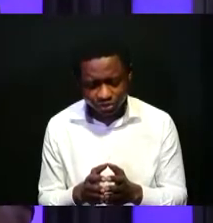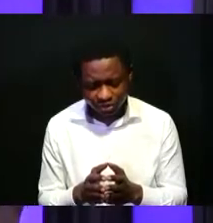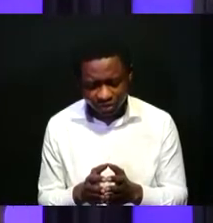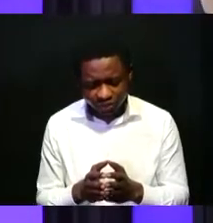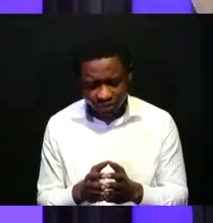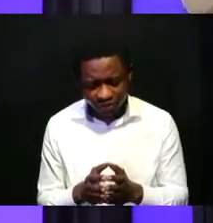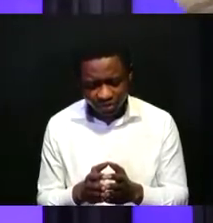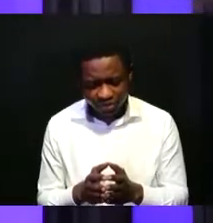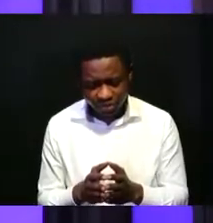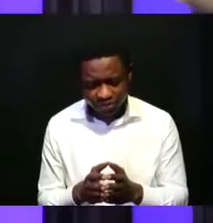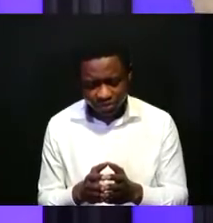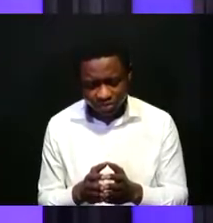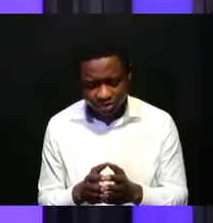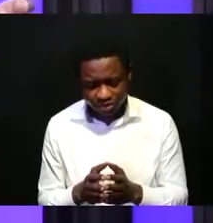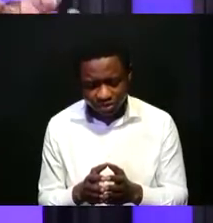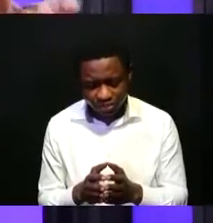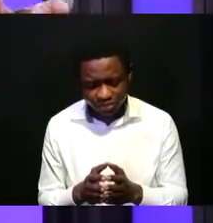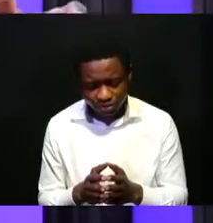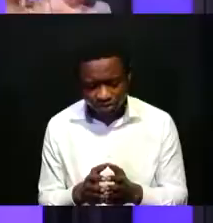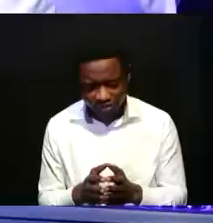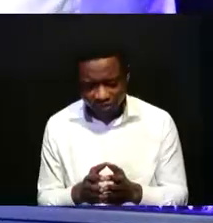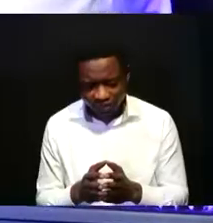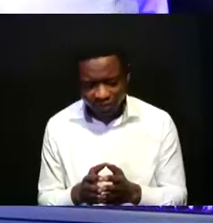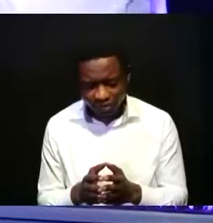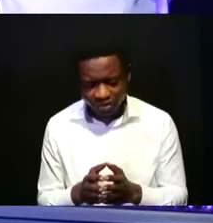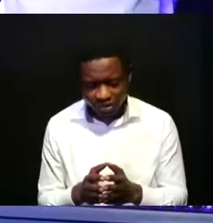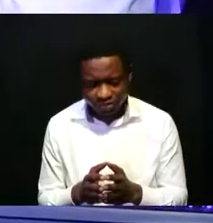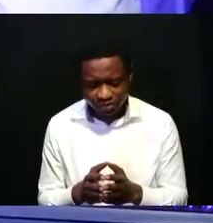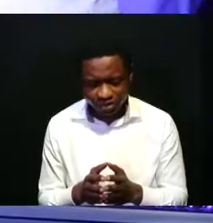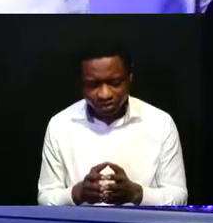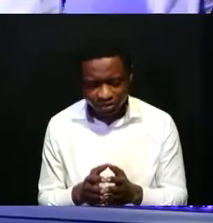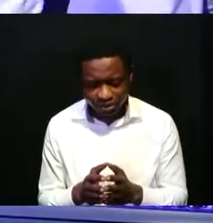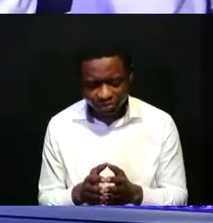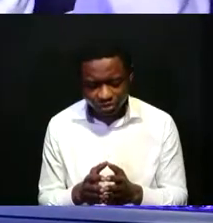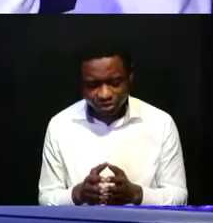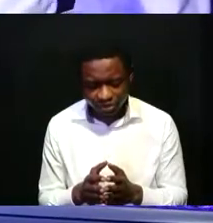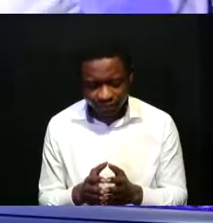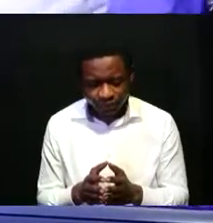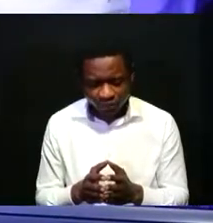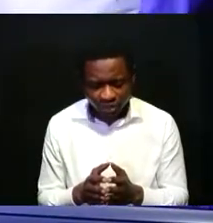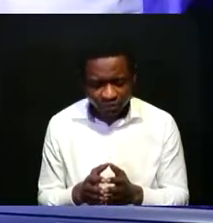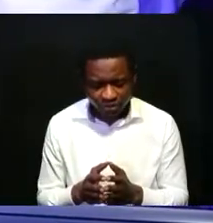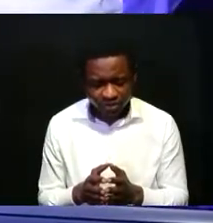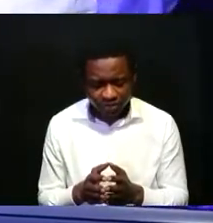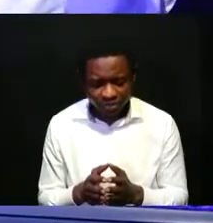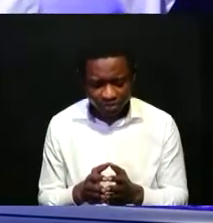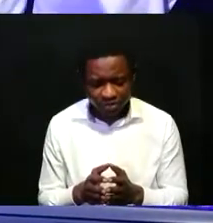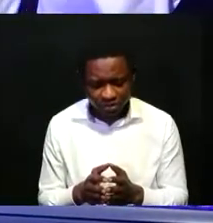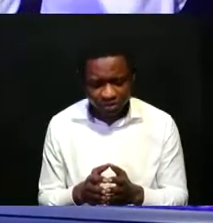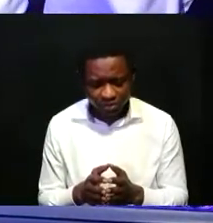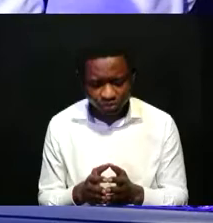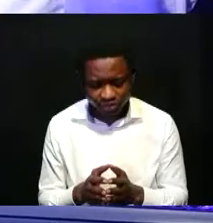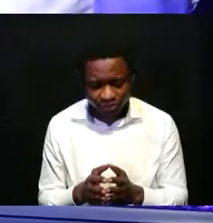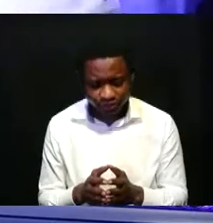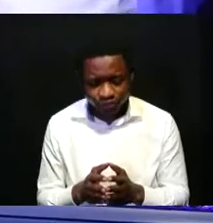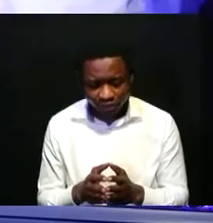antoyo. Make a lepe kaluba antoyo. Zene mene mene yende. Zana maha kulabre